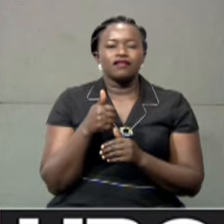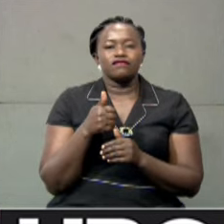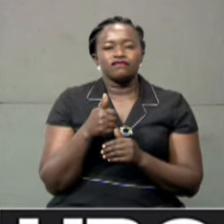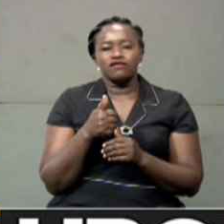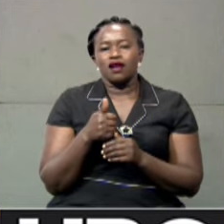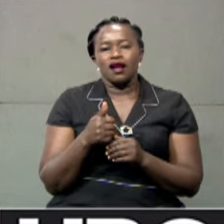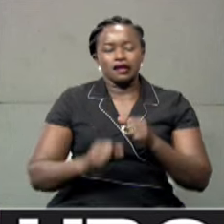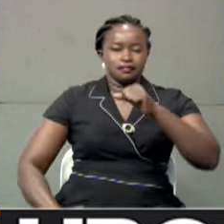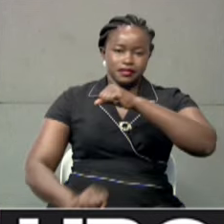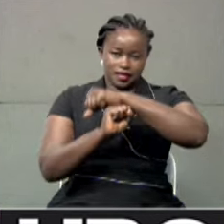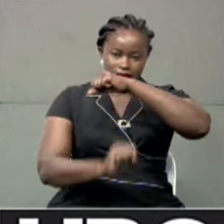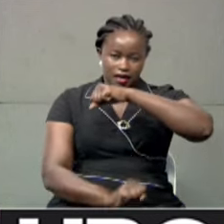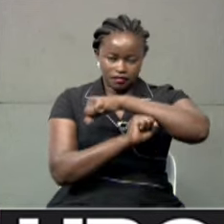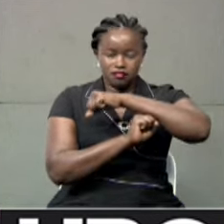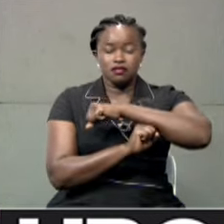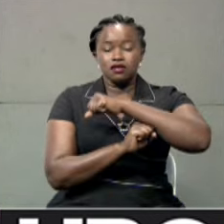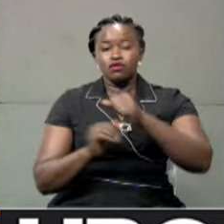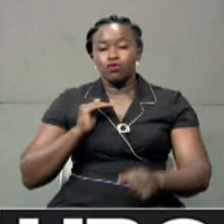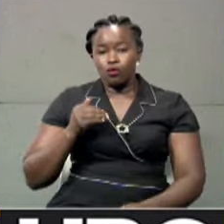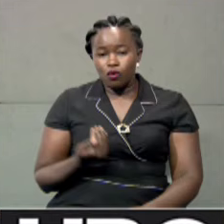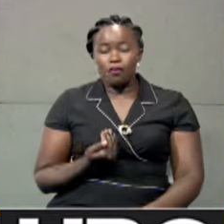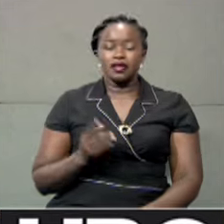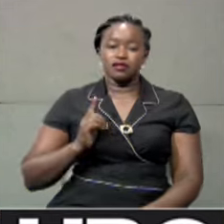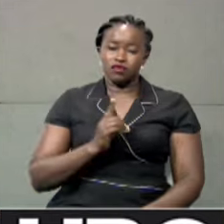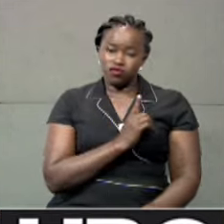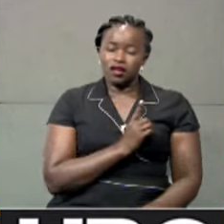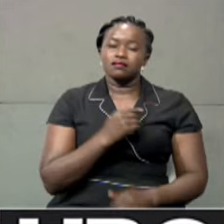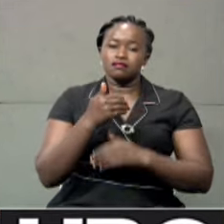pillar in women